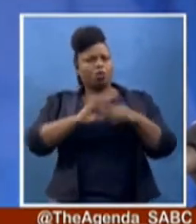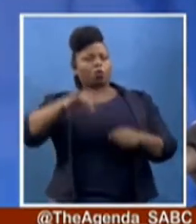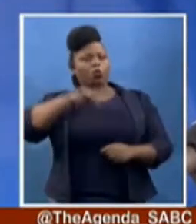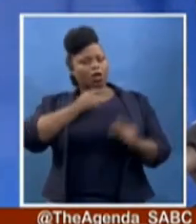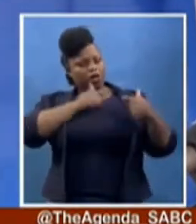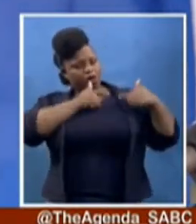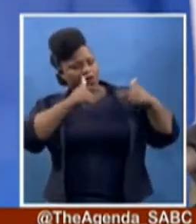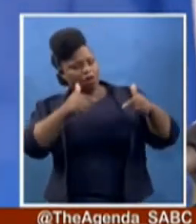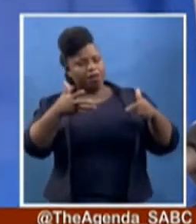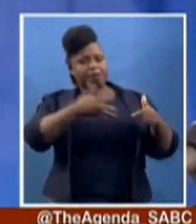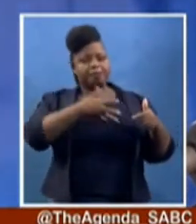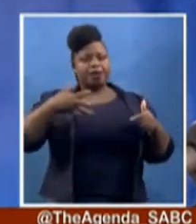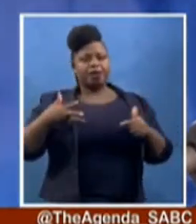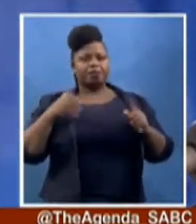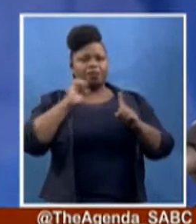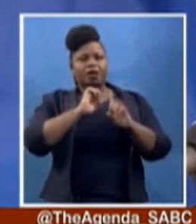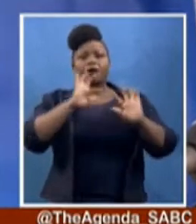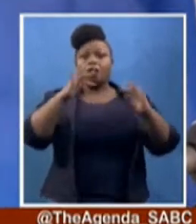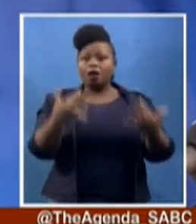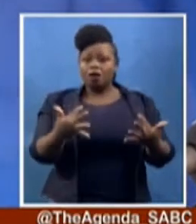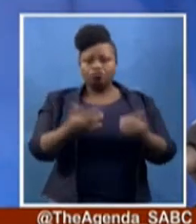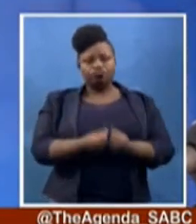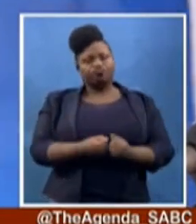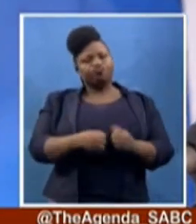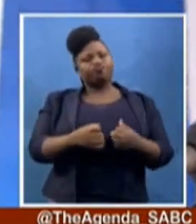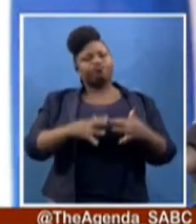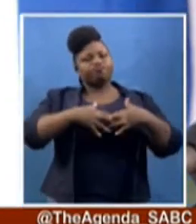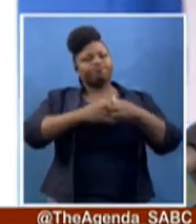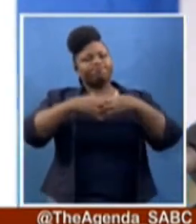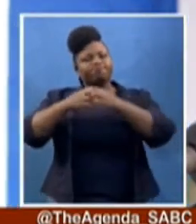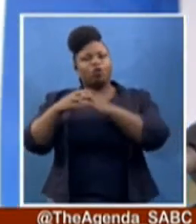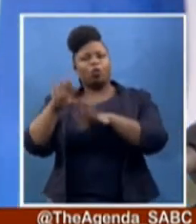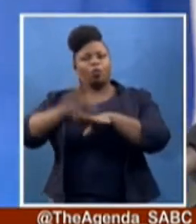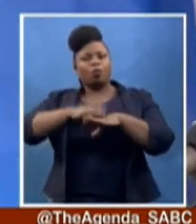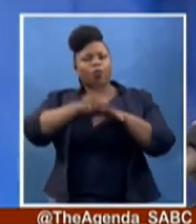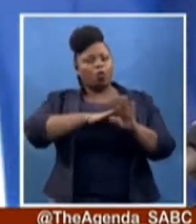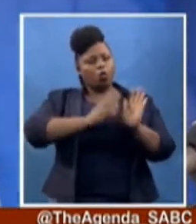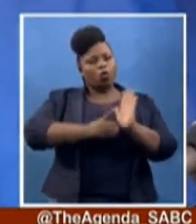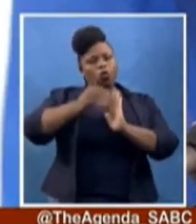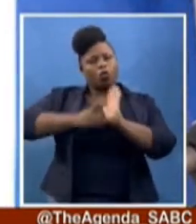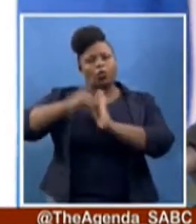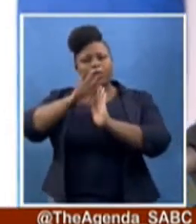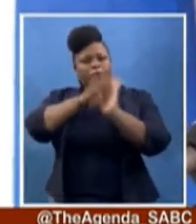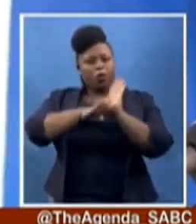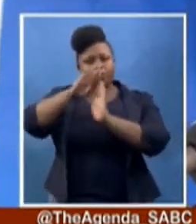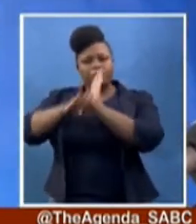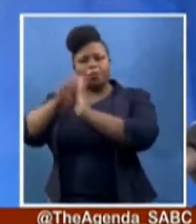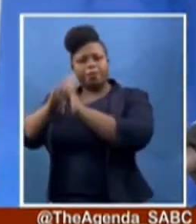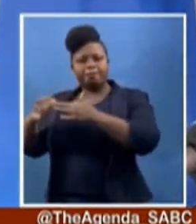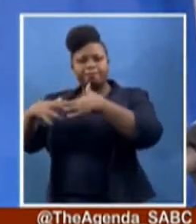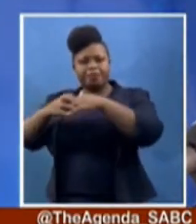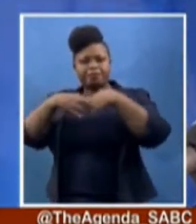of developmental programs. The official opening